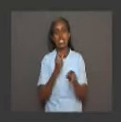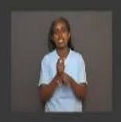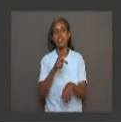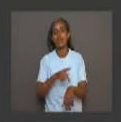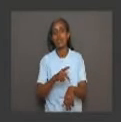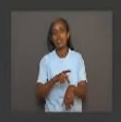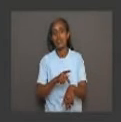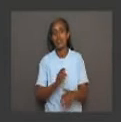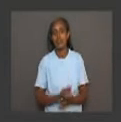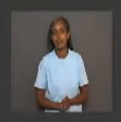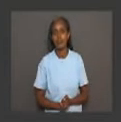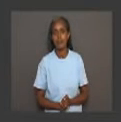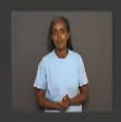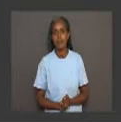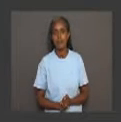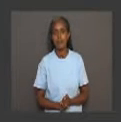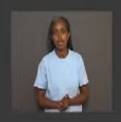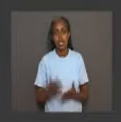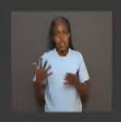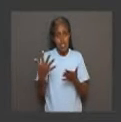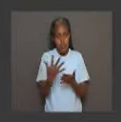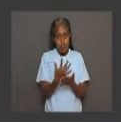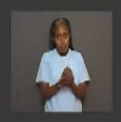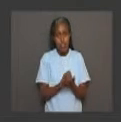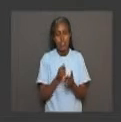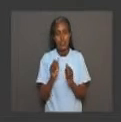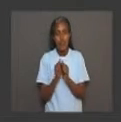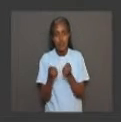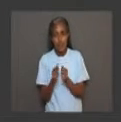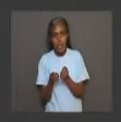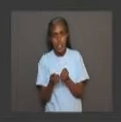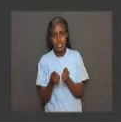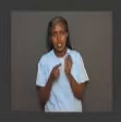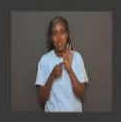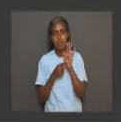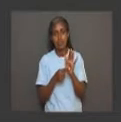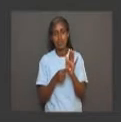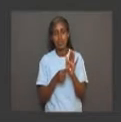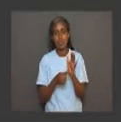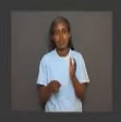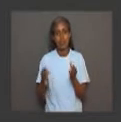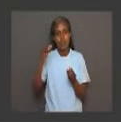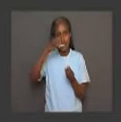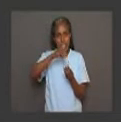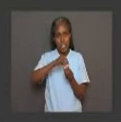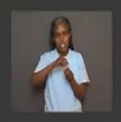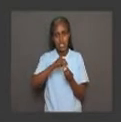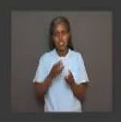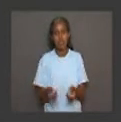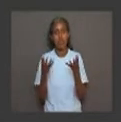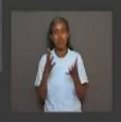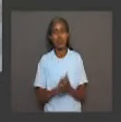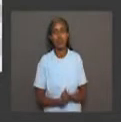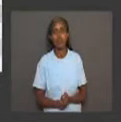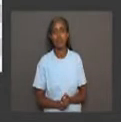period. The production of maize appears to have increased the most.